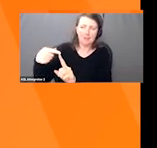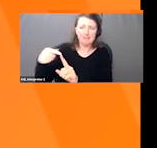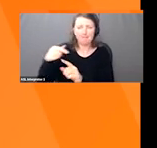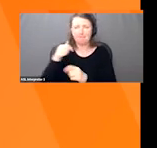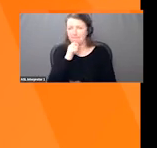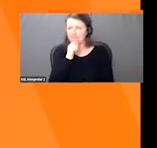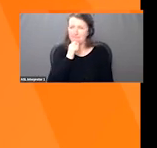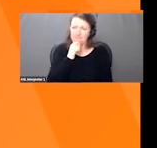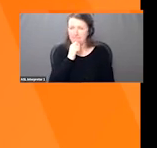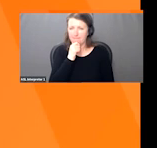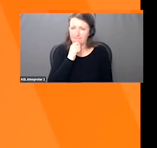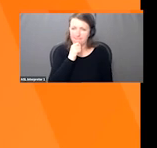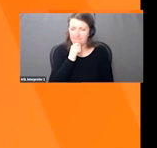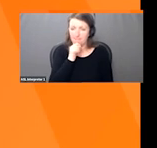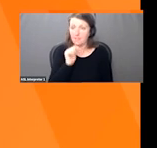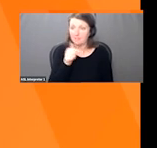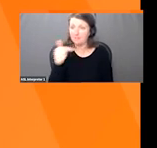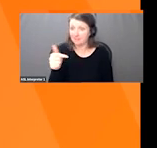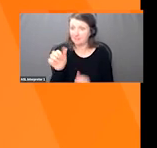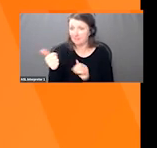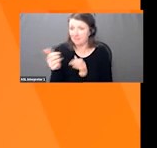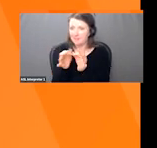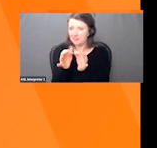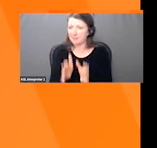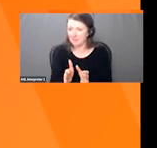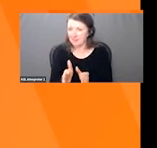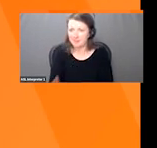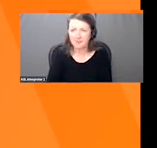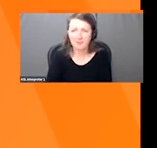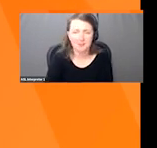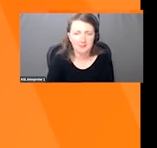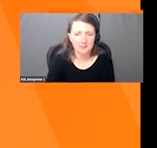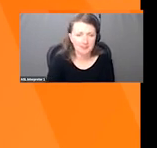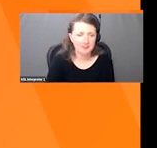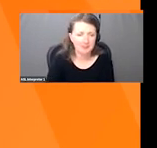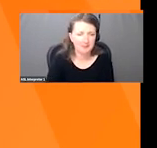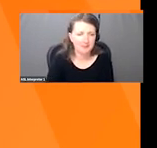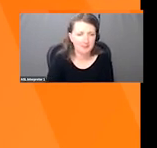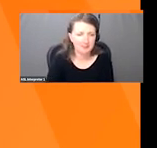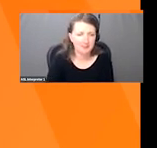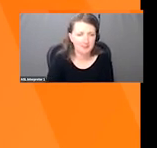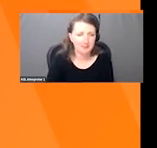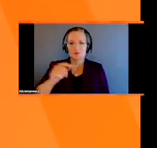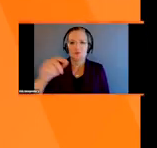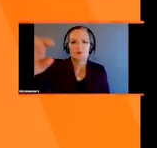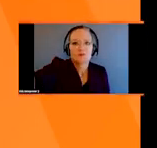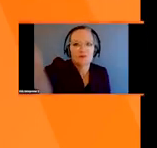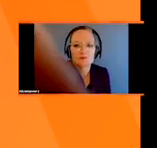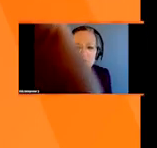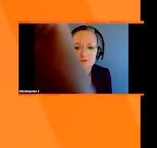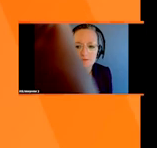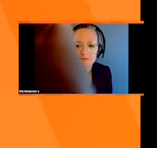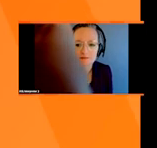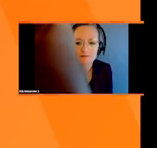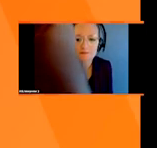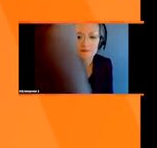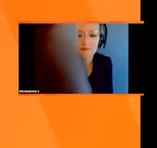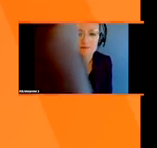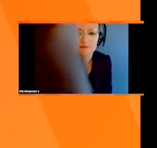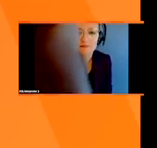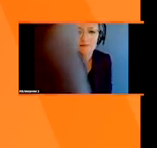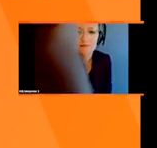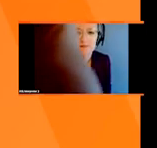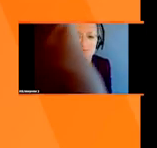But yeah, that's where we'd focus, because like likes and interactions and like comments are cheap and they don't actually do a whole